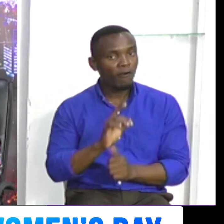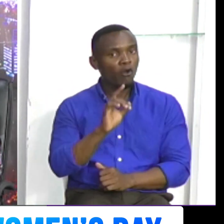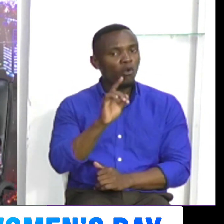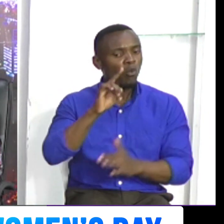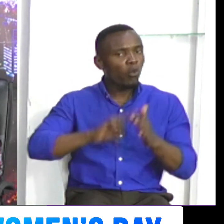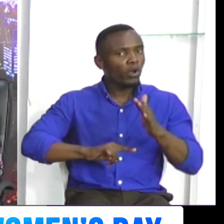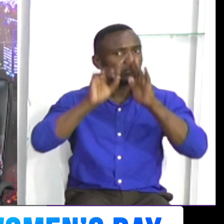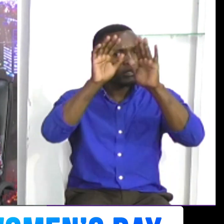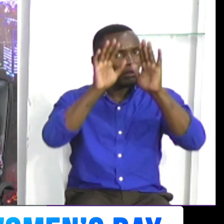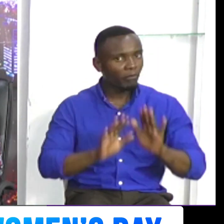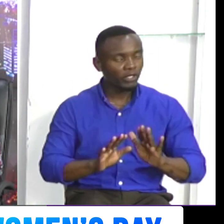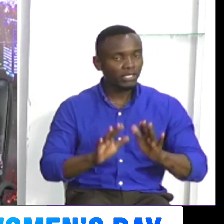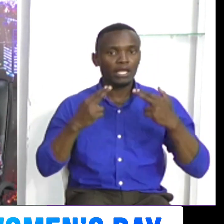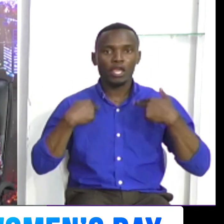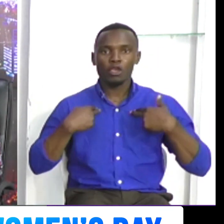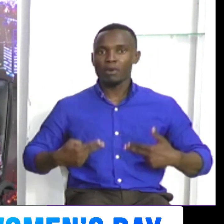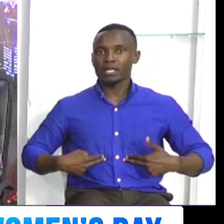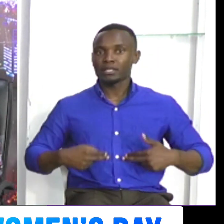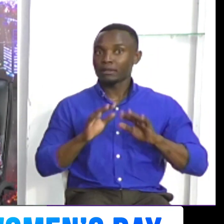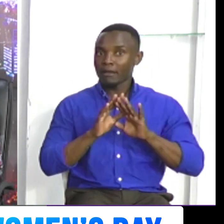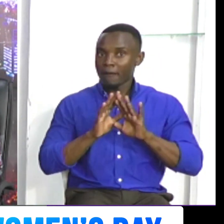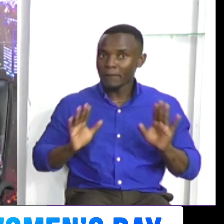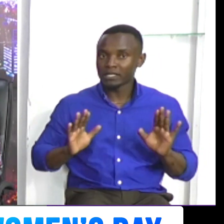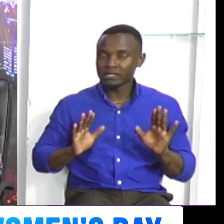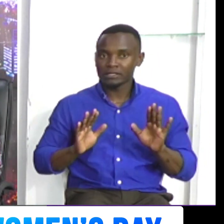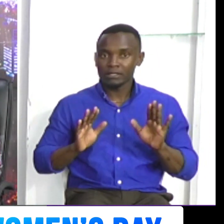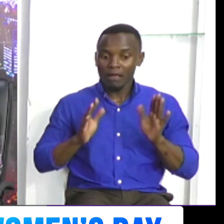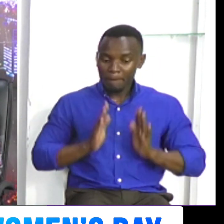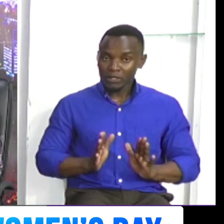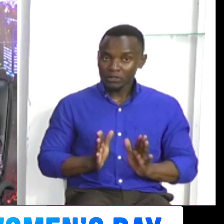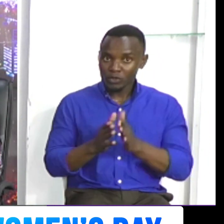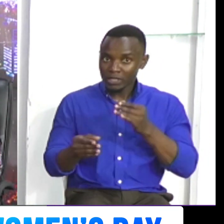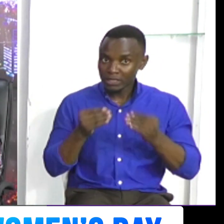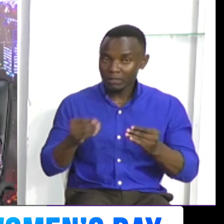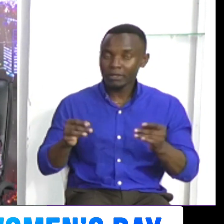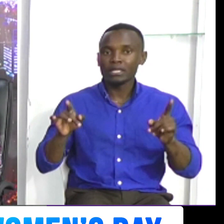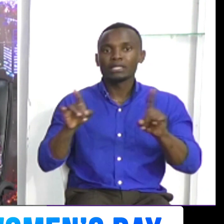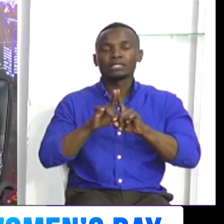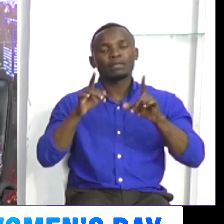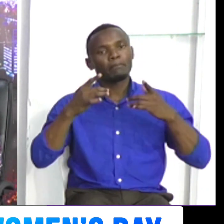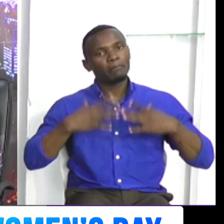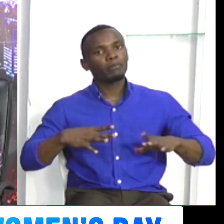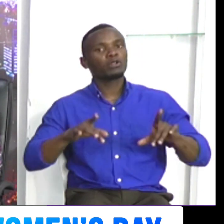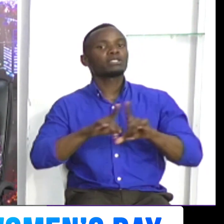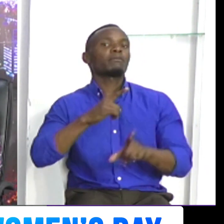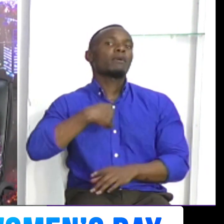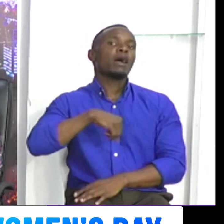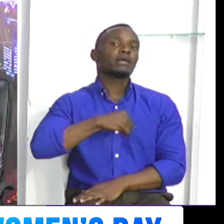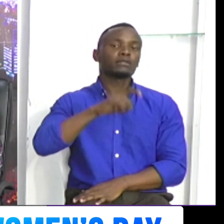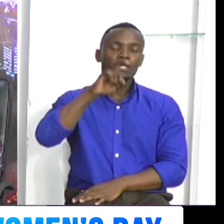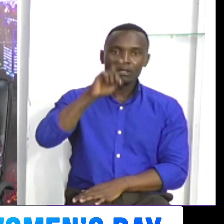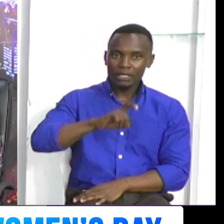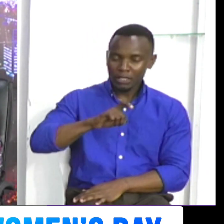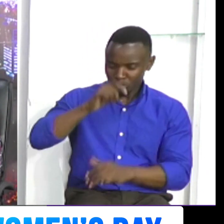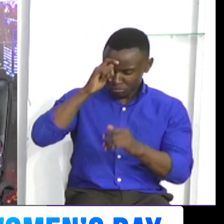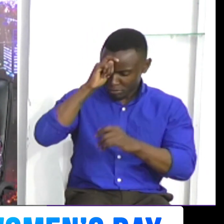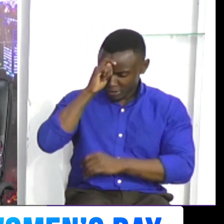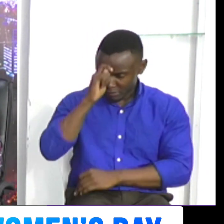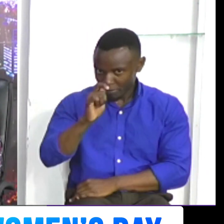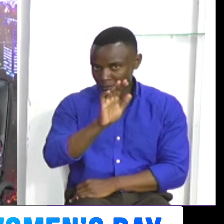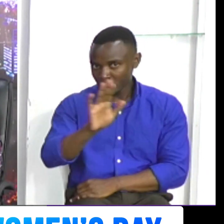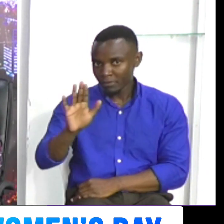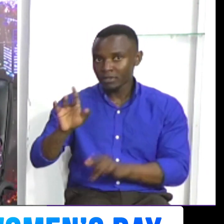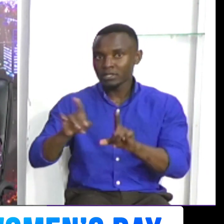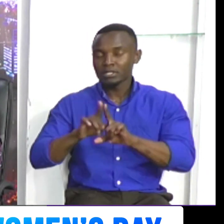humanity. That persons with disability are persons like we are. Yeah, true. We need to respect their decisions and allow them